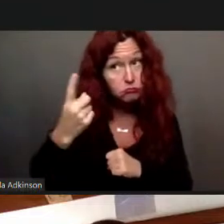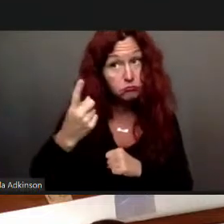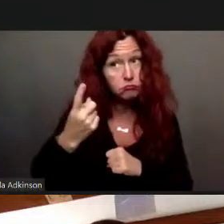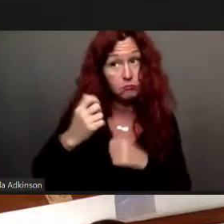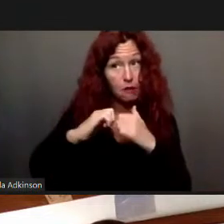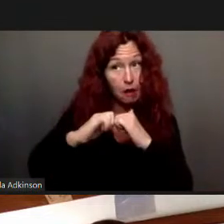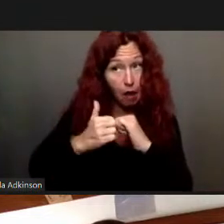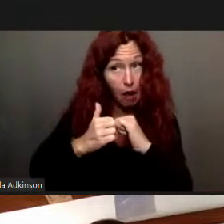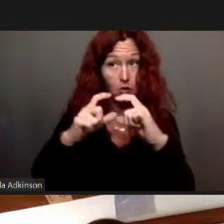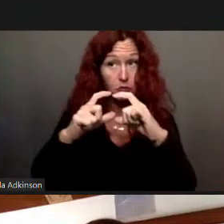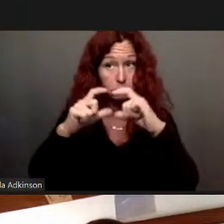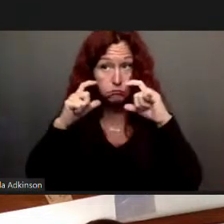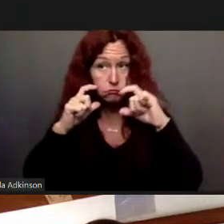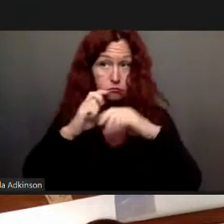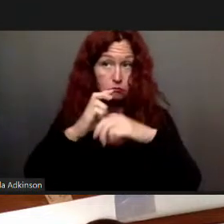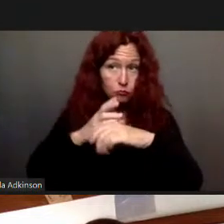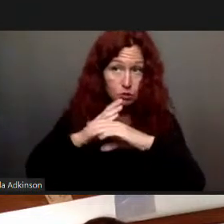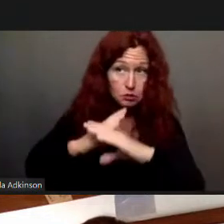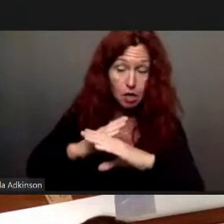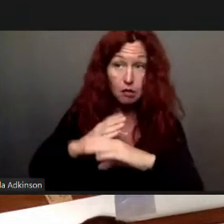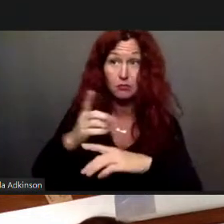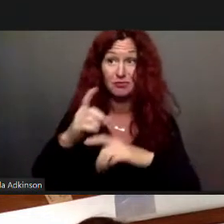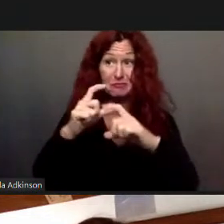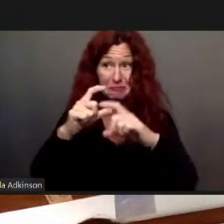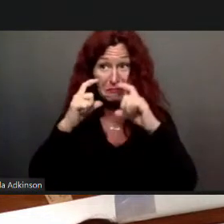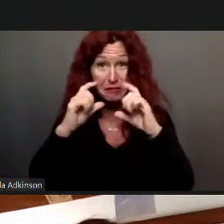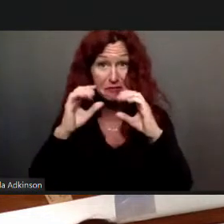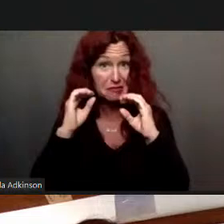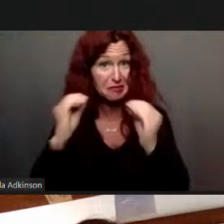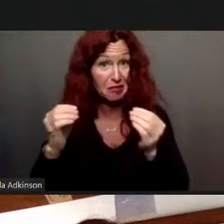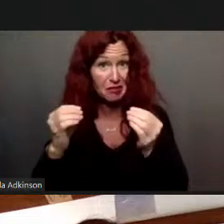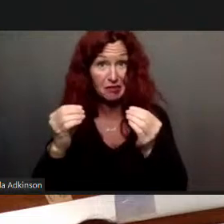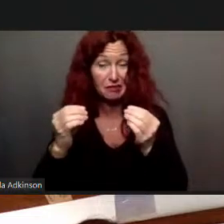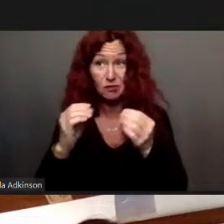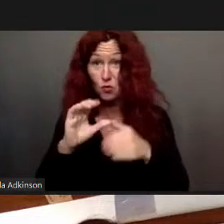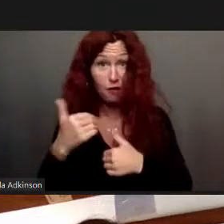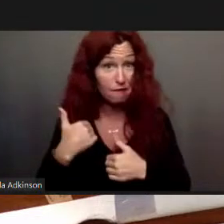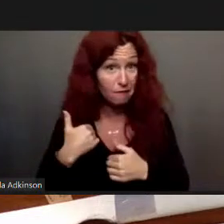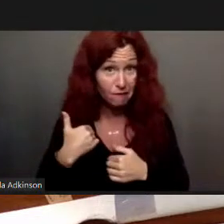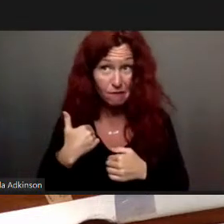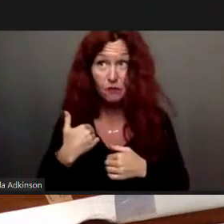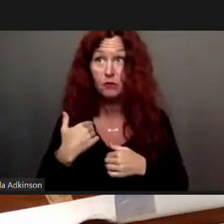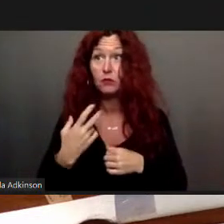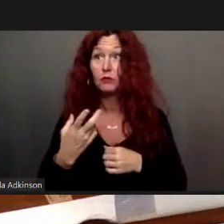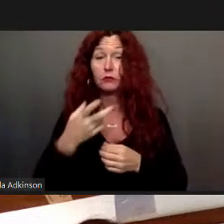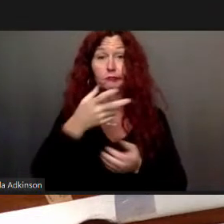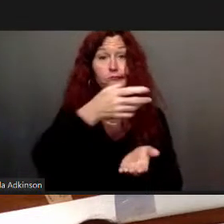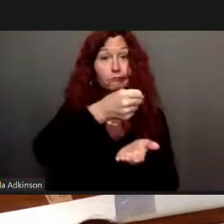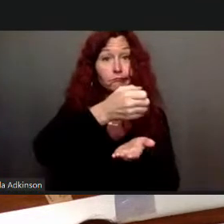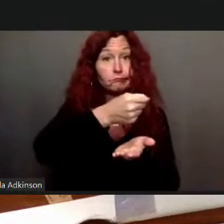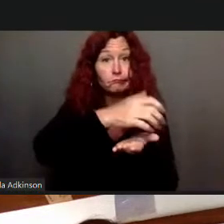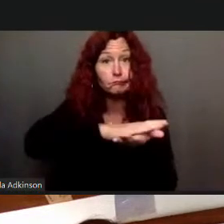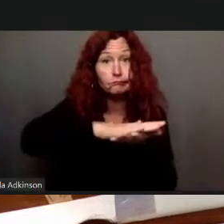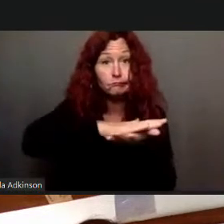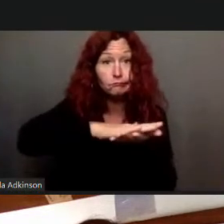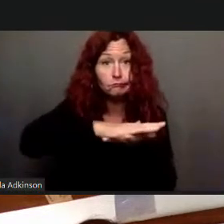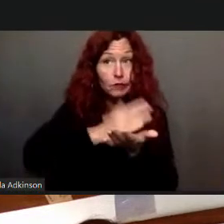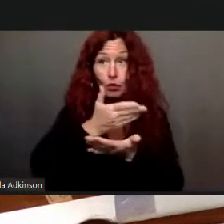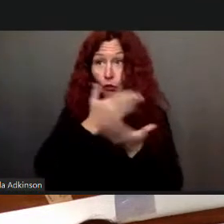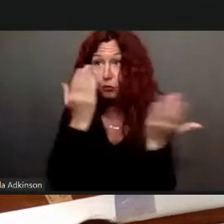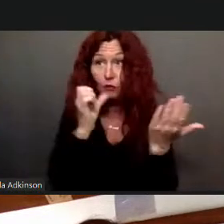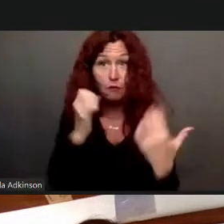supplies that you need, we're going to start issuing some of those supplies, the hand sanitizers, et cetera, masks, to keep you as safe as